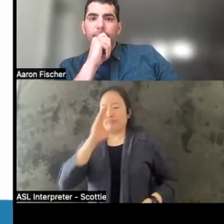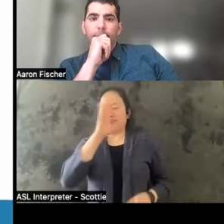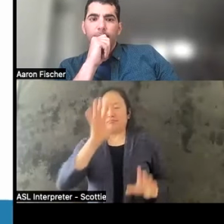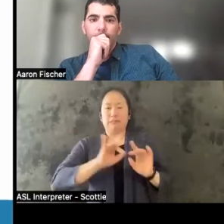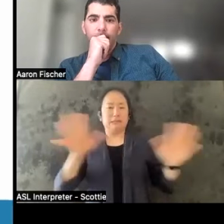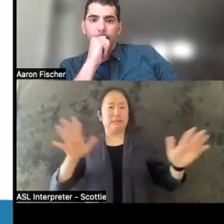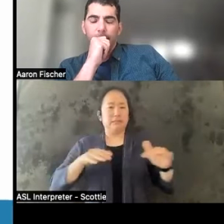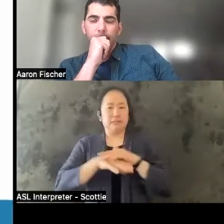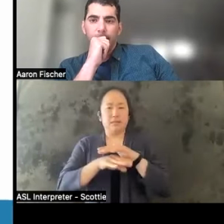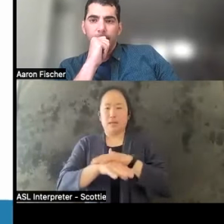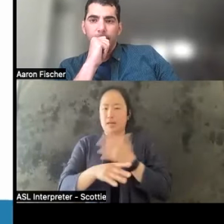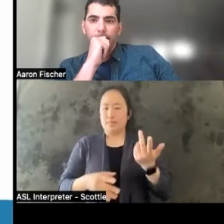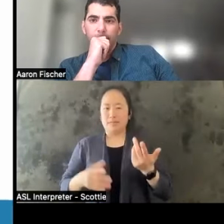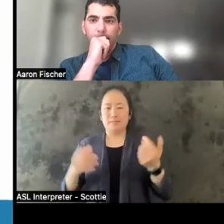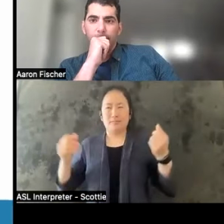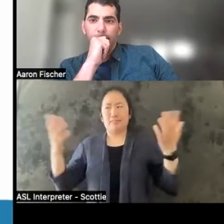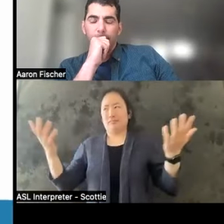of support for that.